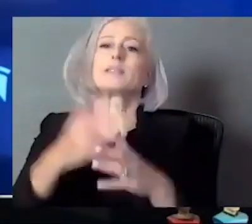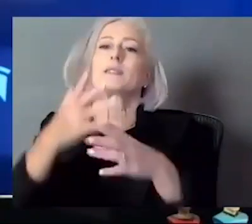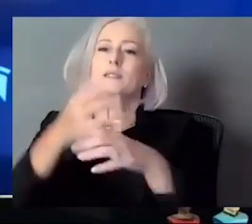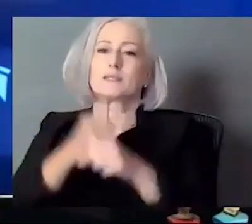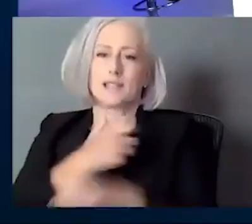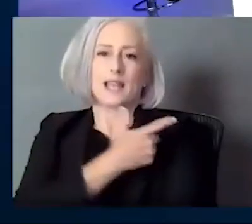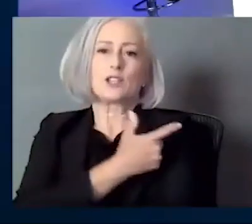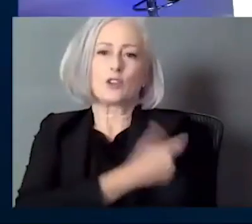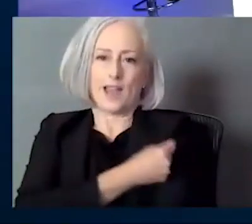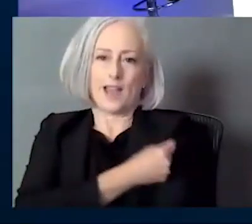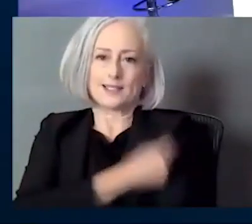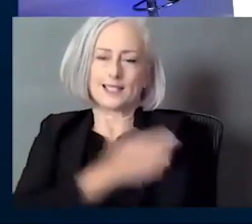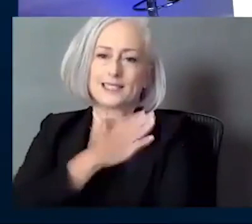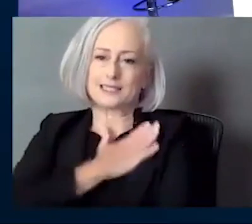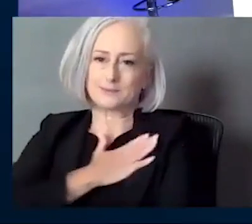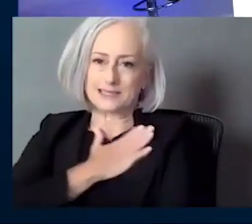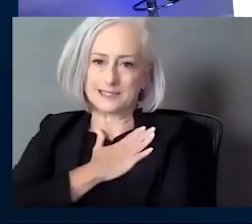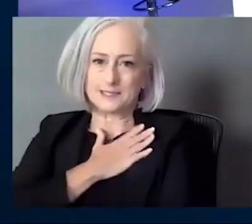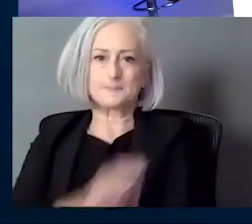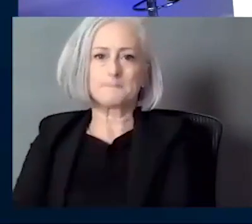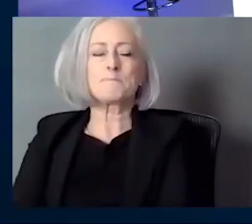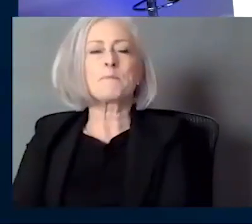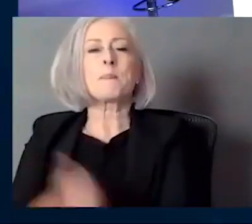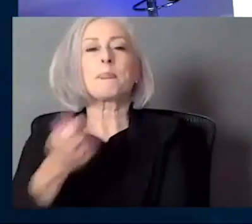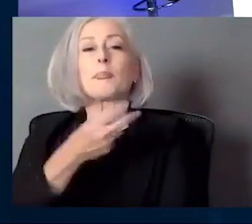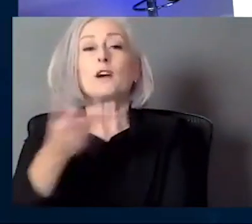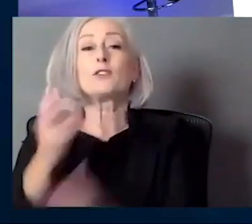Okay, a couple of more questions.